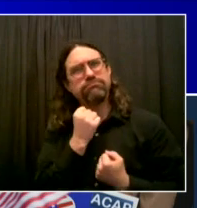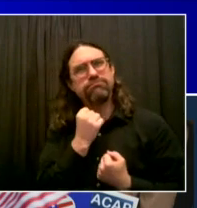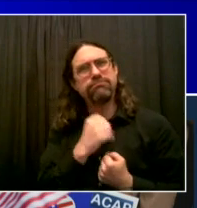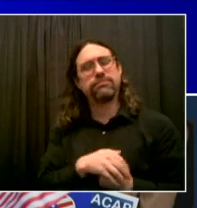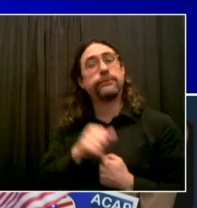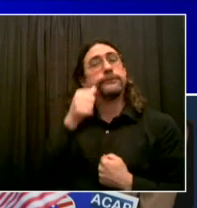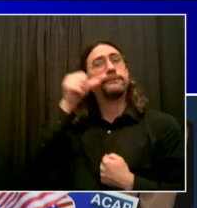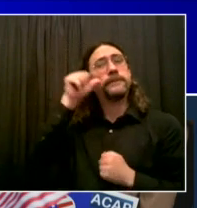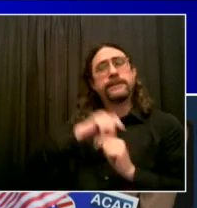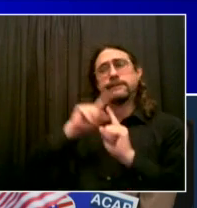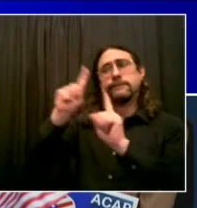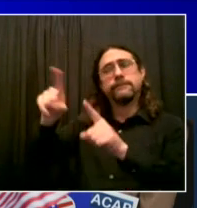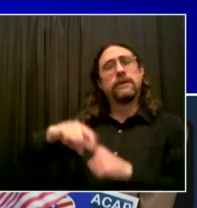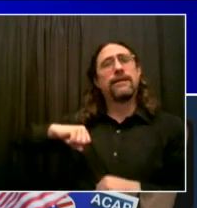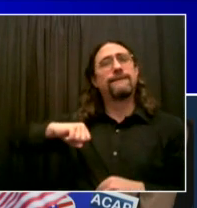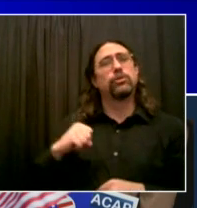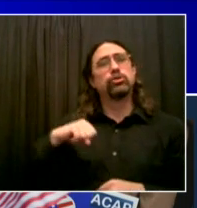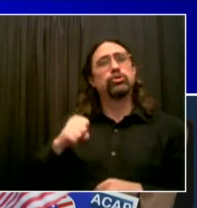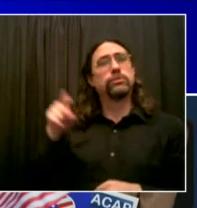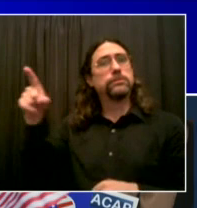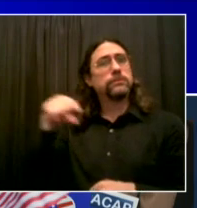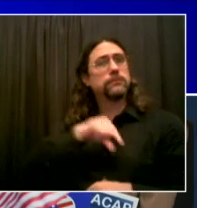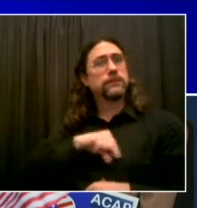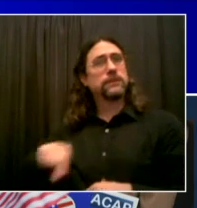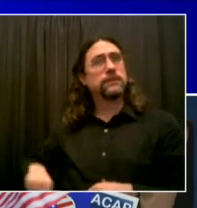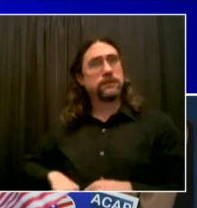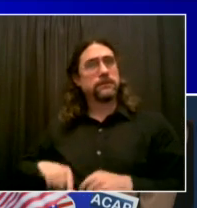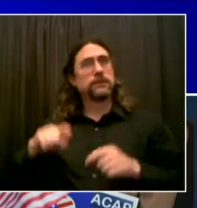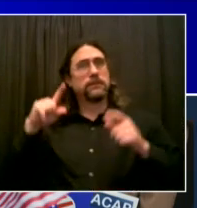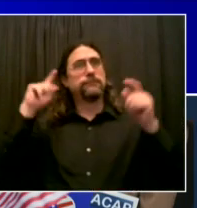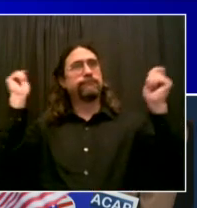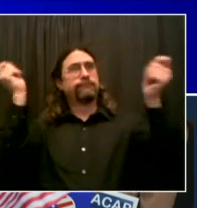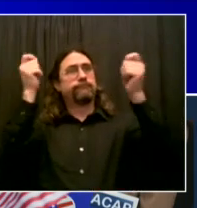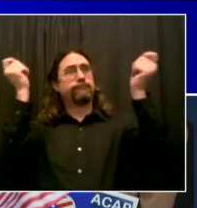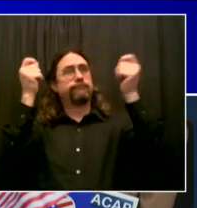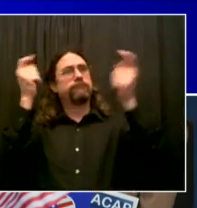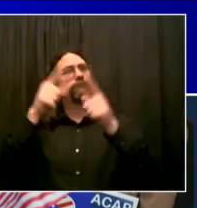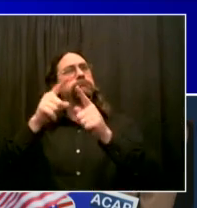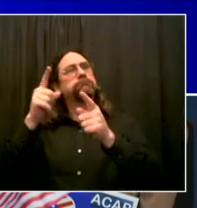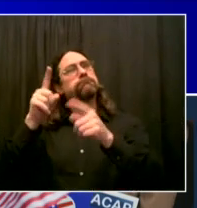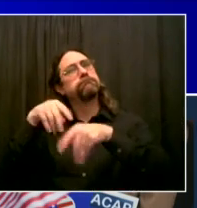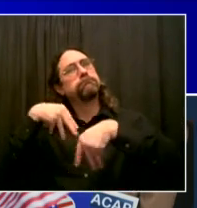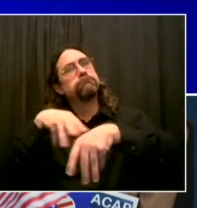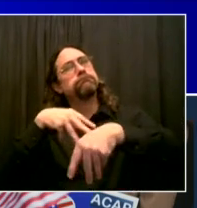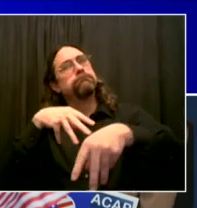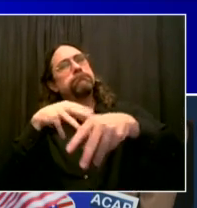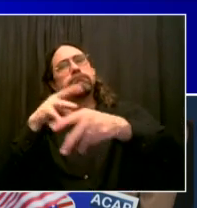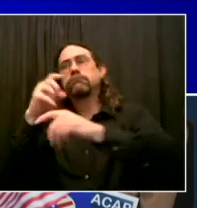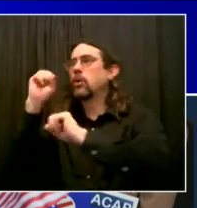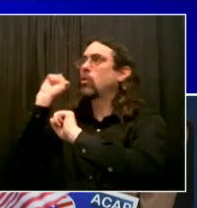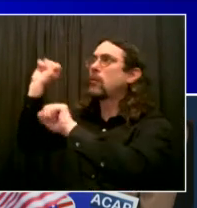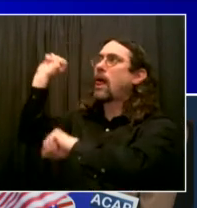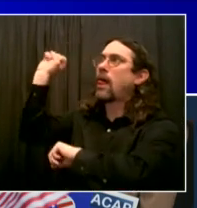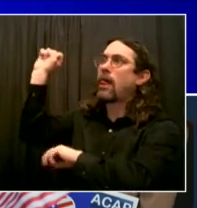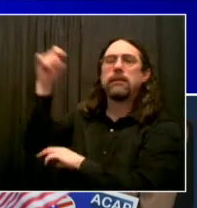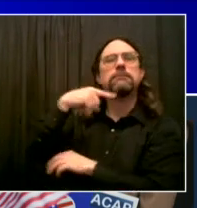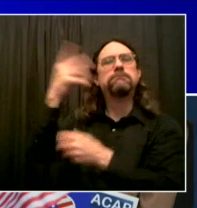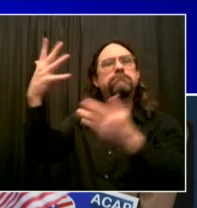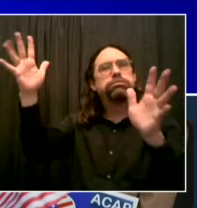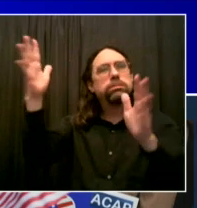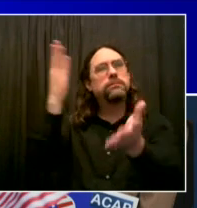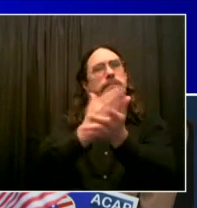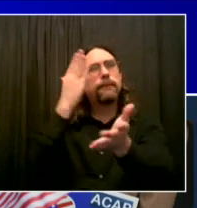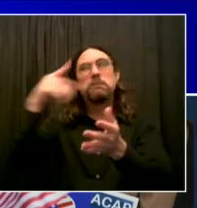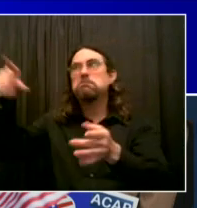We all are in this together. We, as New Yorkers, believe in a city for everyone. That's what